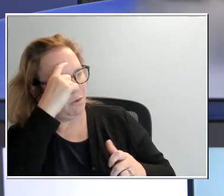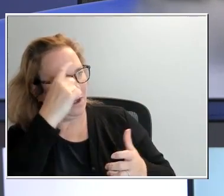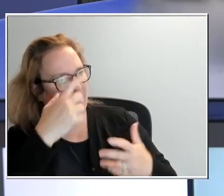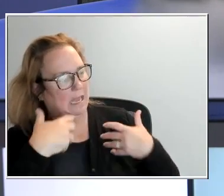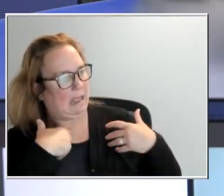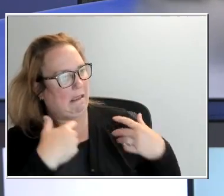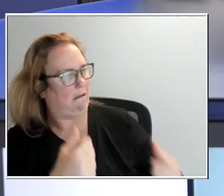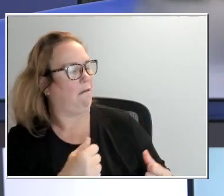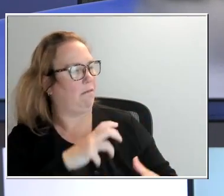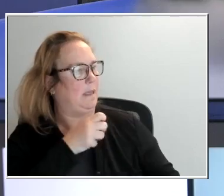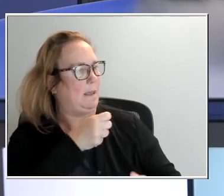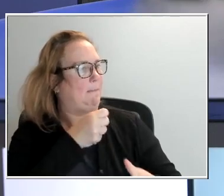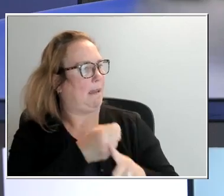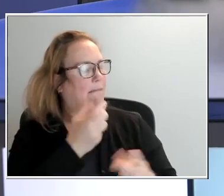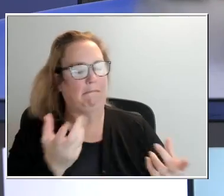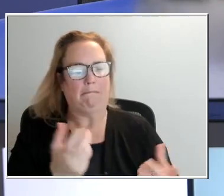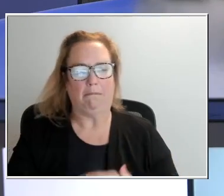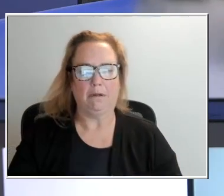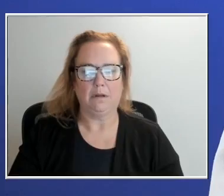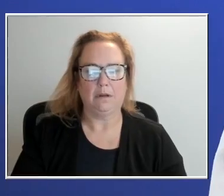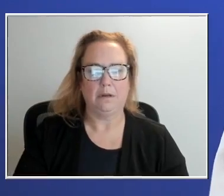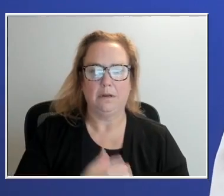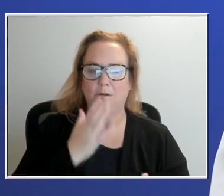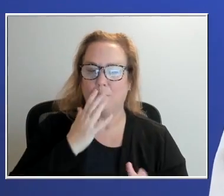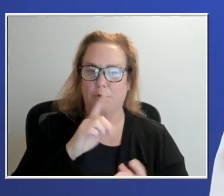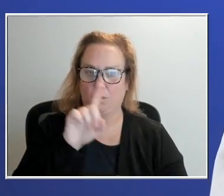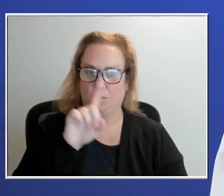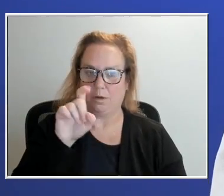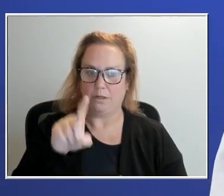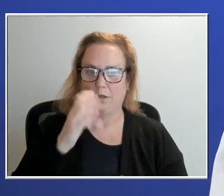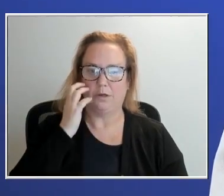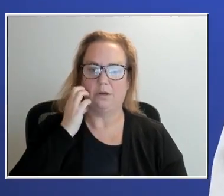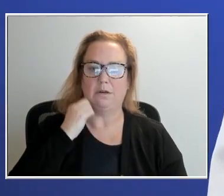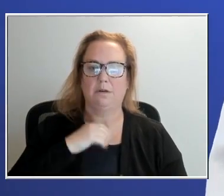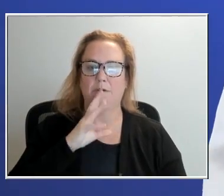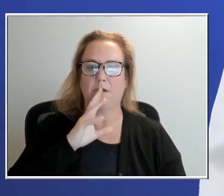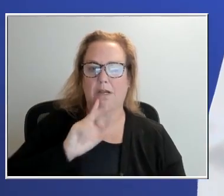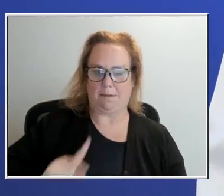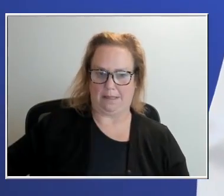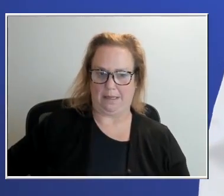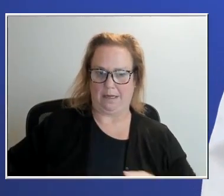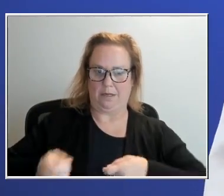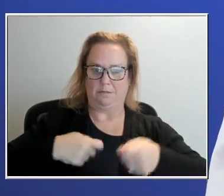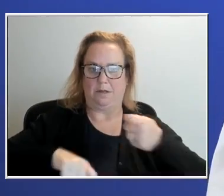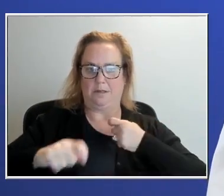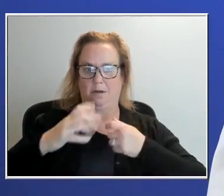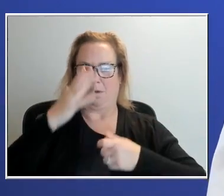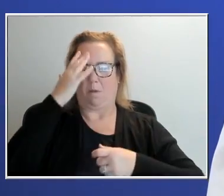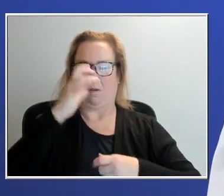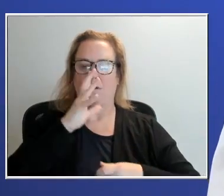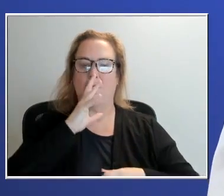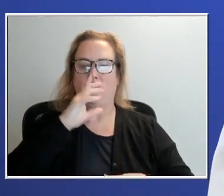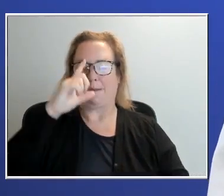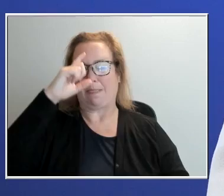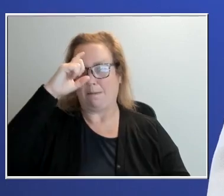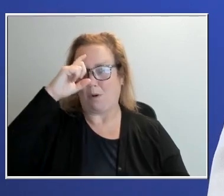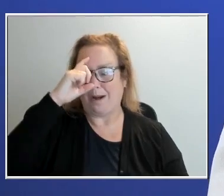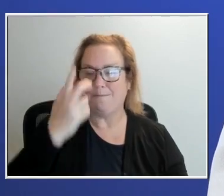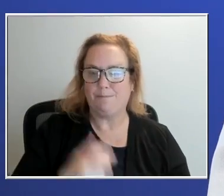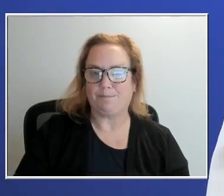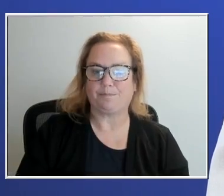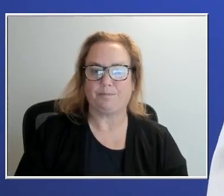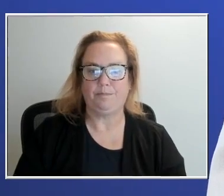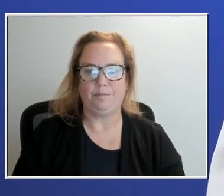that discussion? Very good question. So we're talking about a kidney transplant, so why are we talking about the brain? Well, so as you